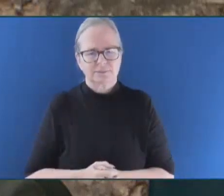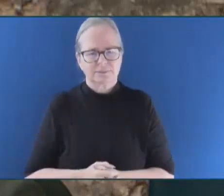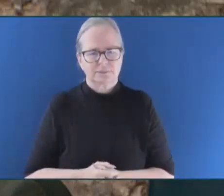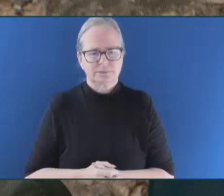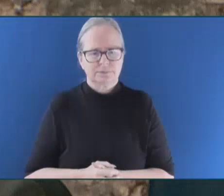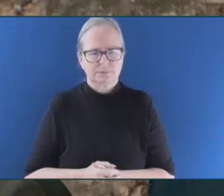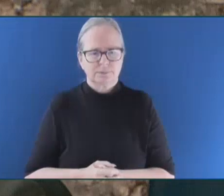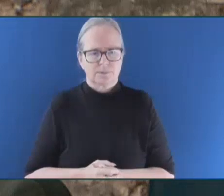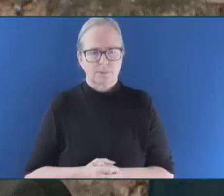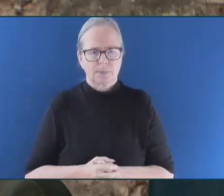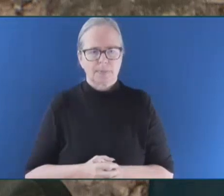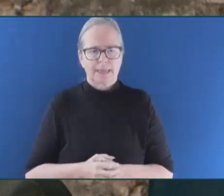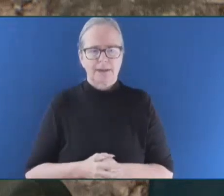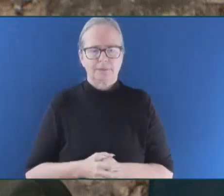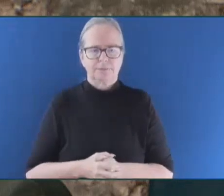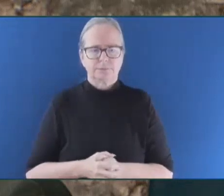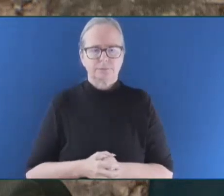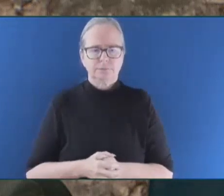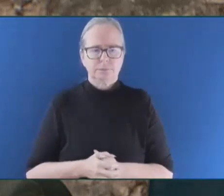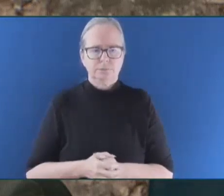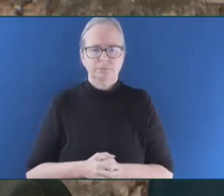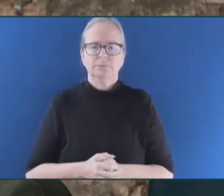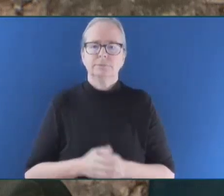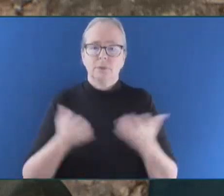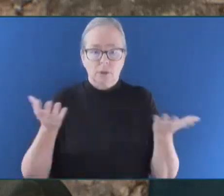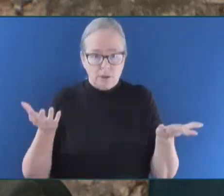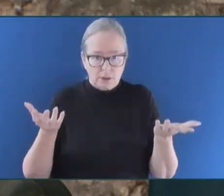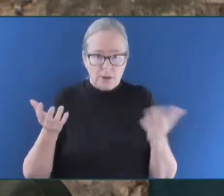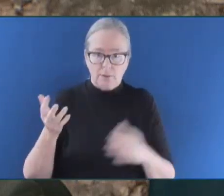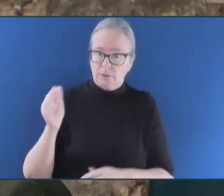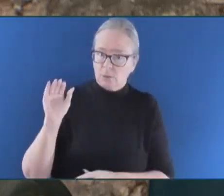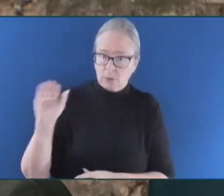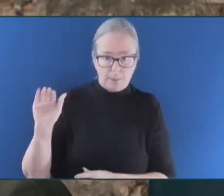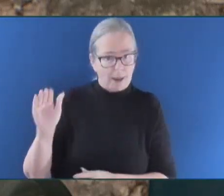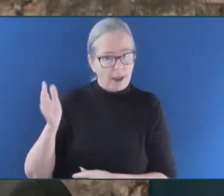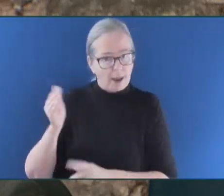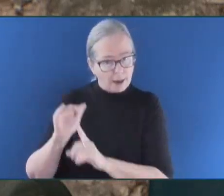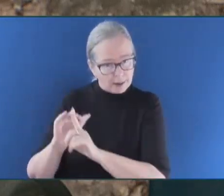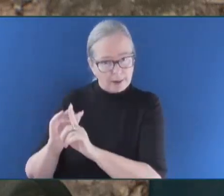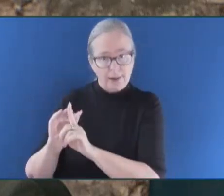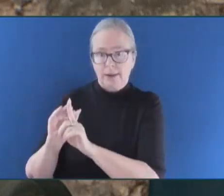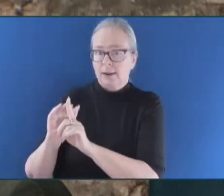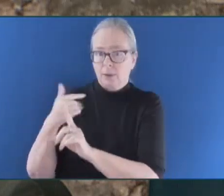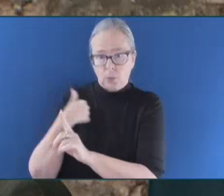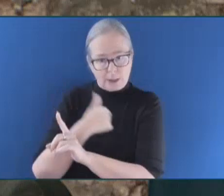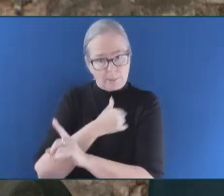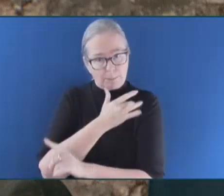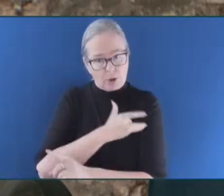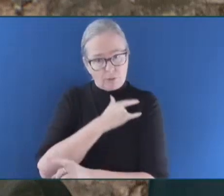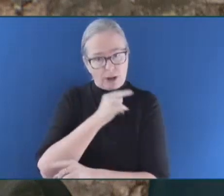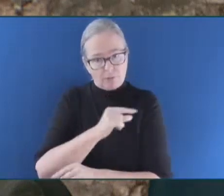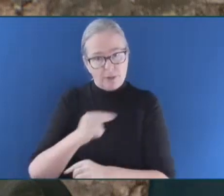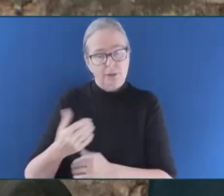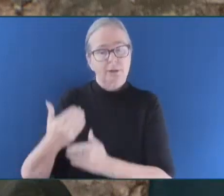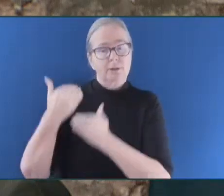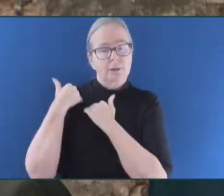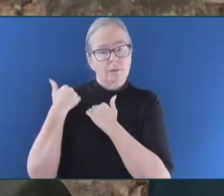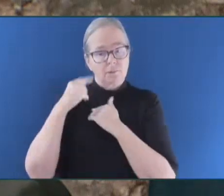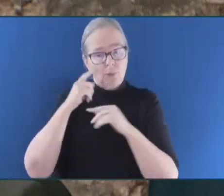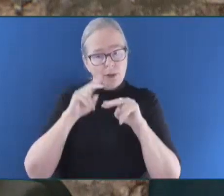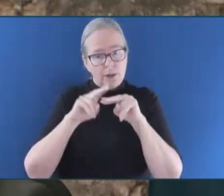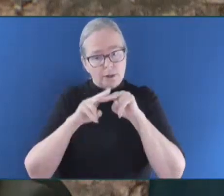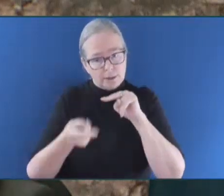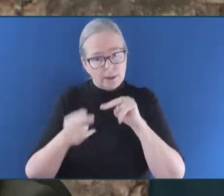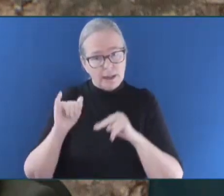the member that as a provincial government, we do not bring down inflation. That's a federal government, and it's a global issue as